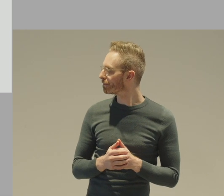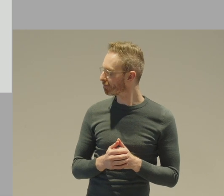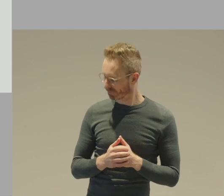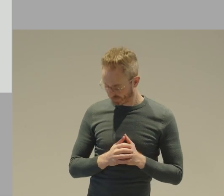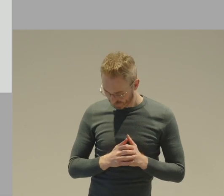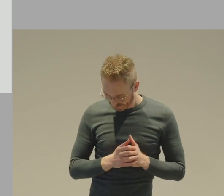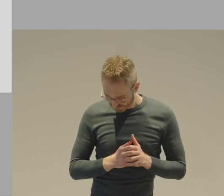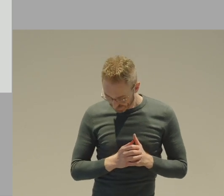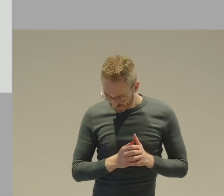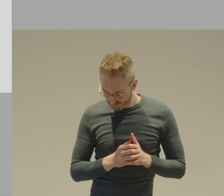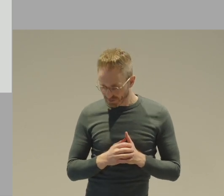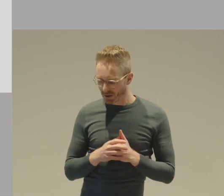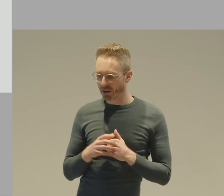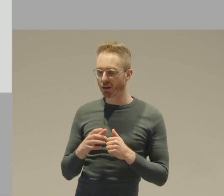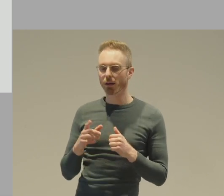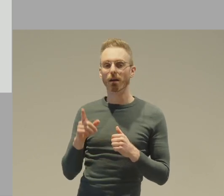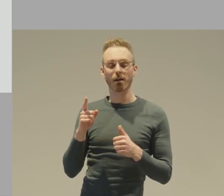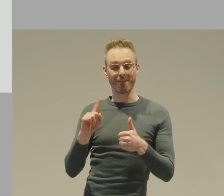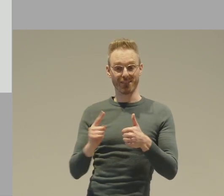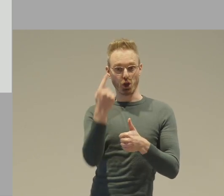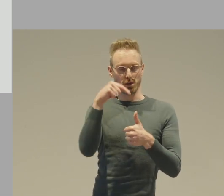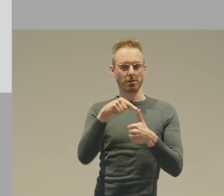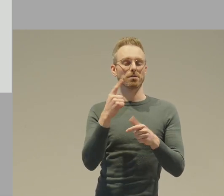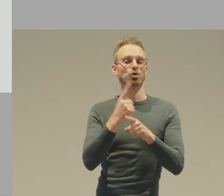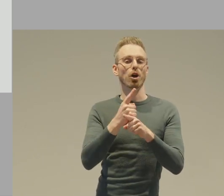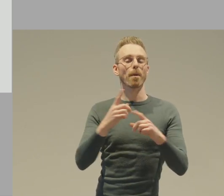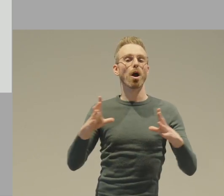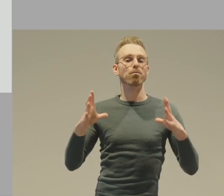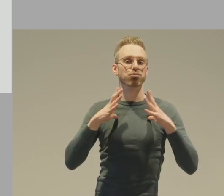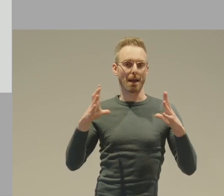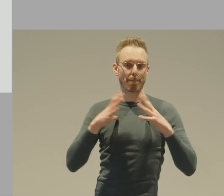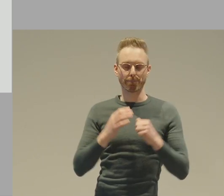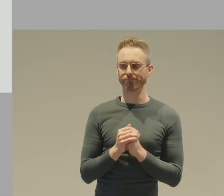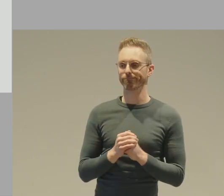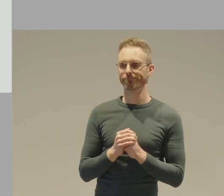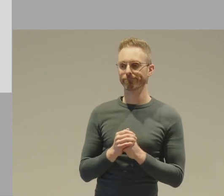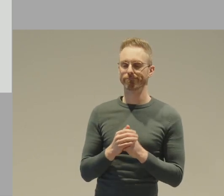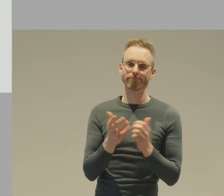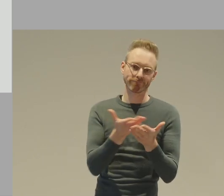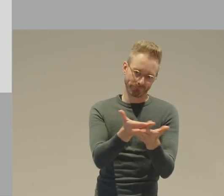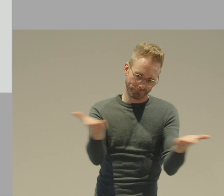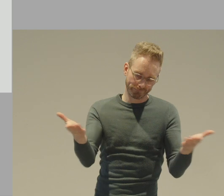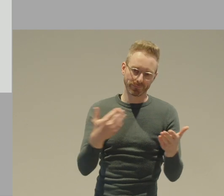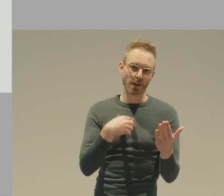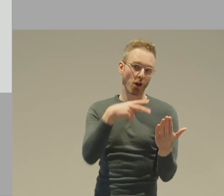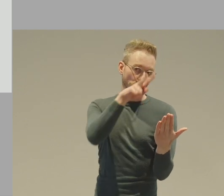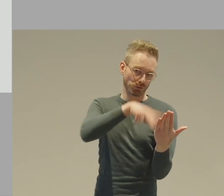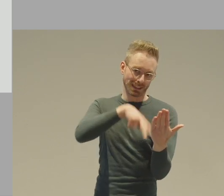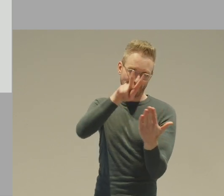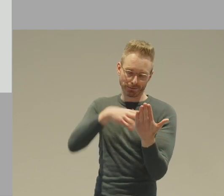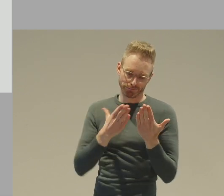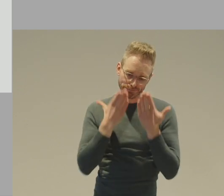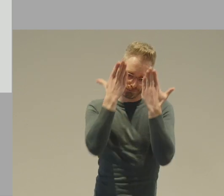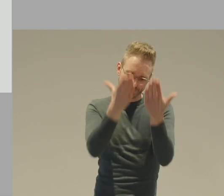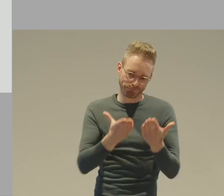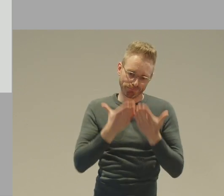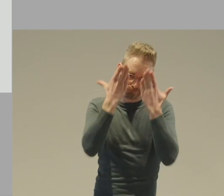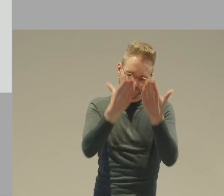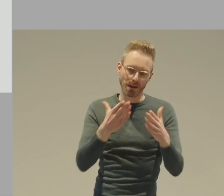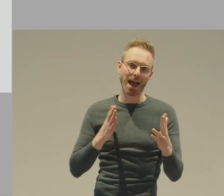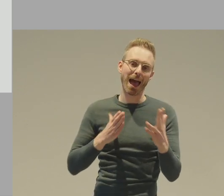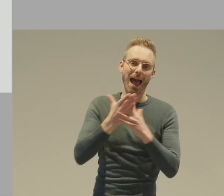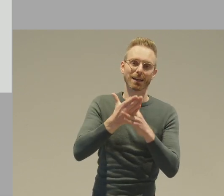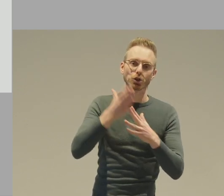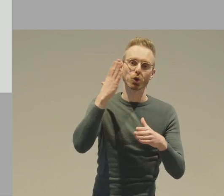Right. Okay, prep. Read the Access to Work guidelines online. It sounds obvious.